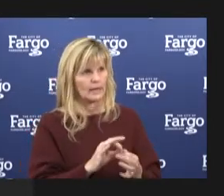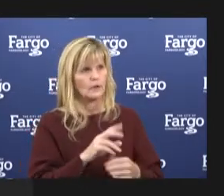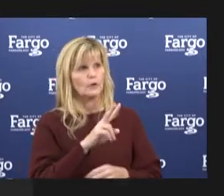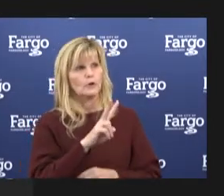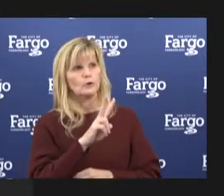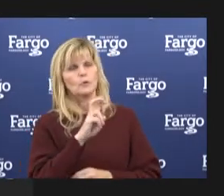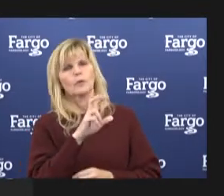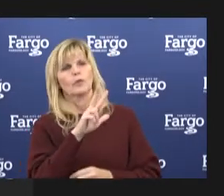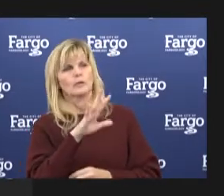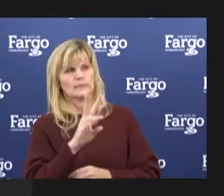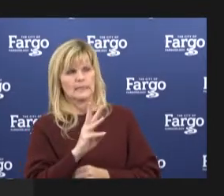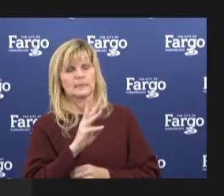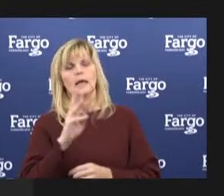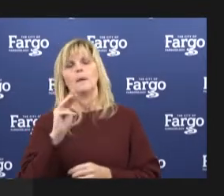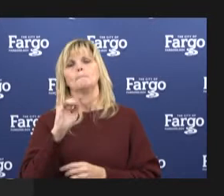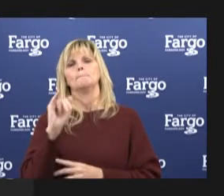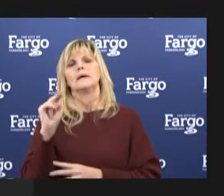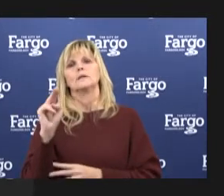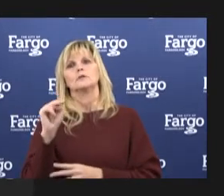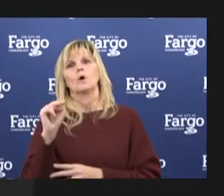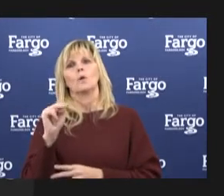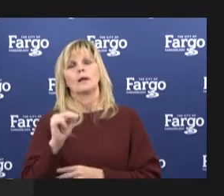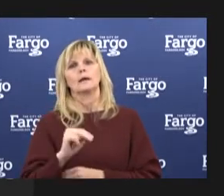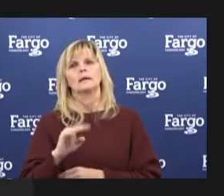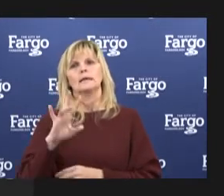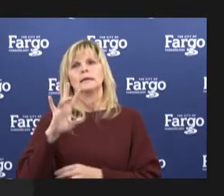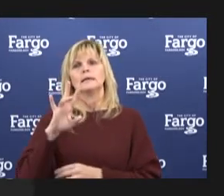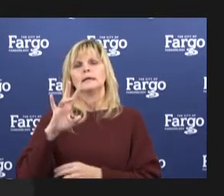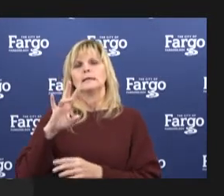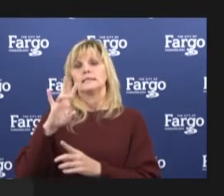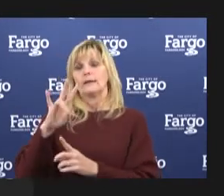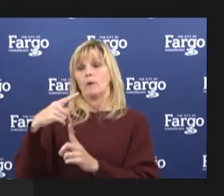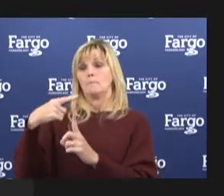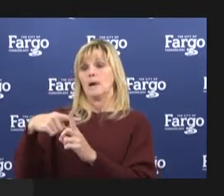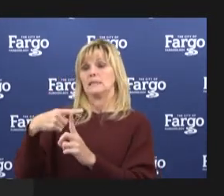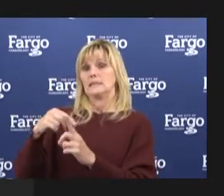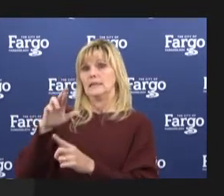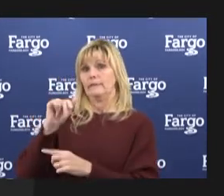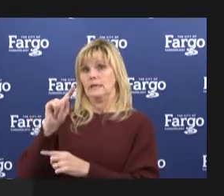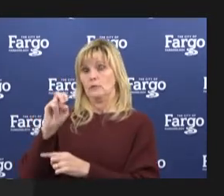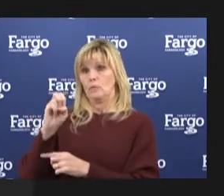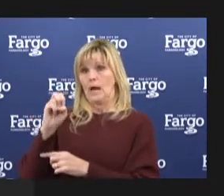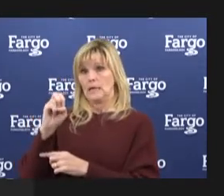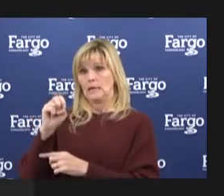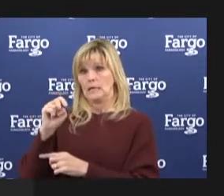2,036. So the Minnesota 7-day positivity rate, it was